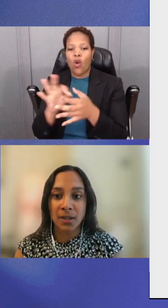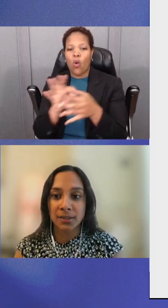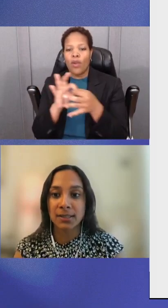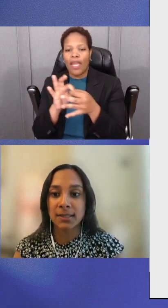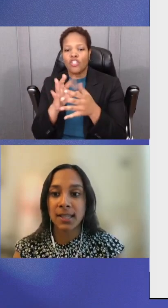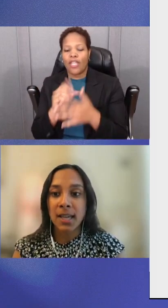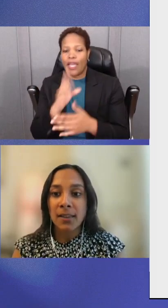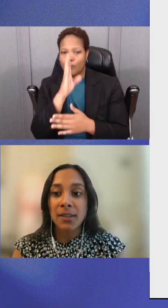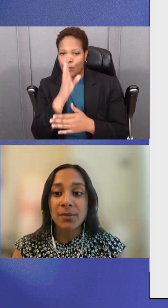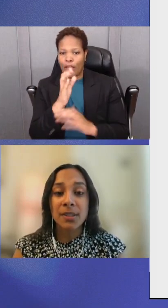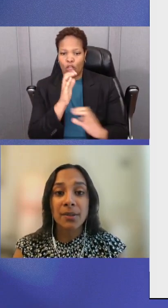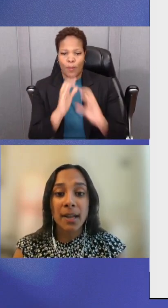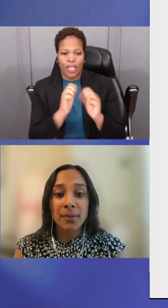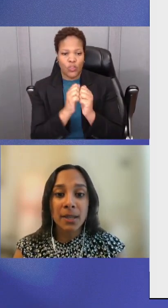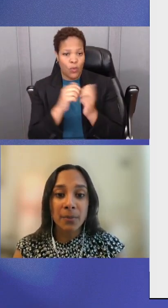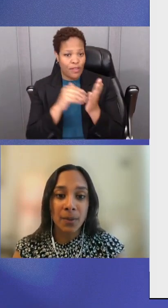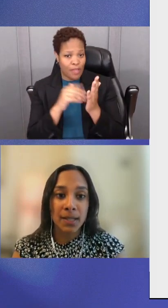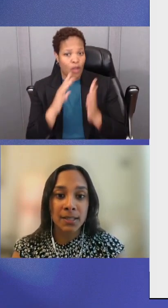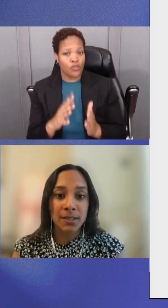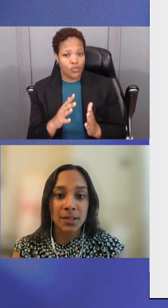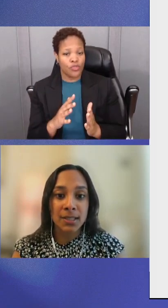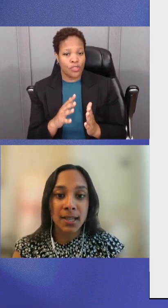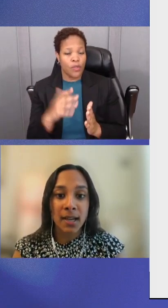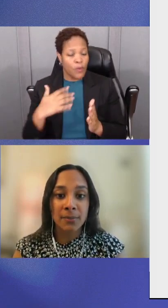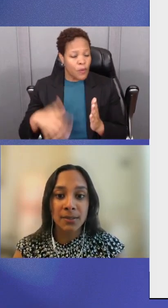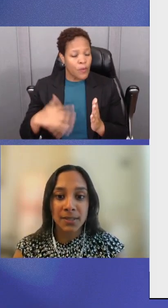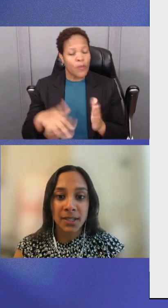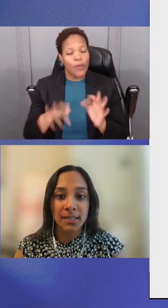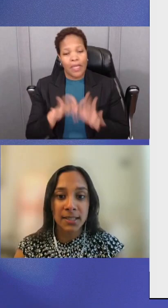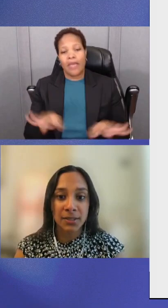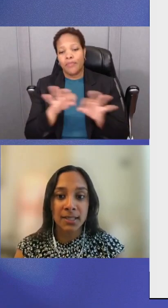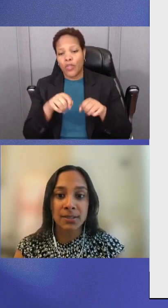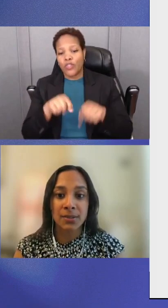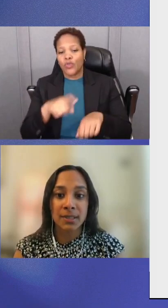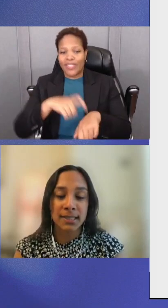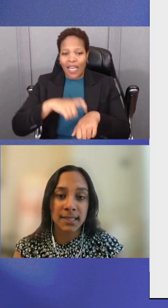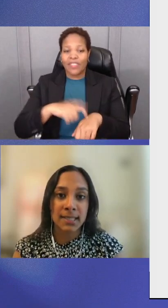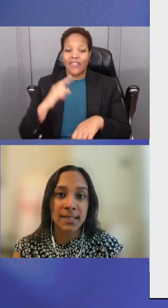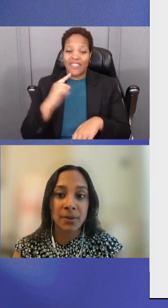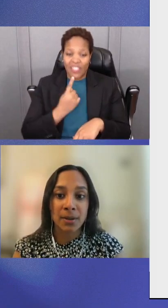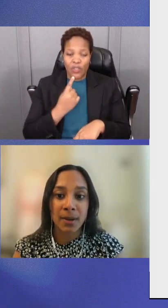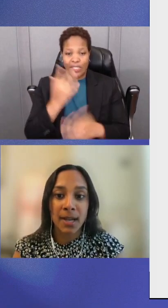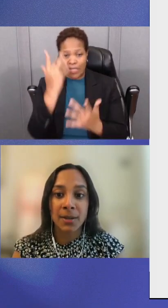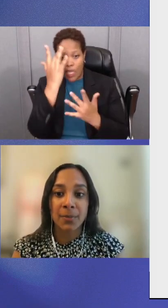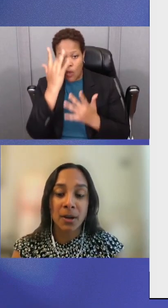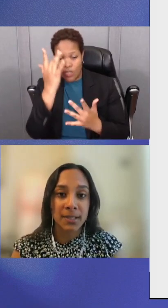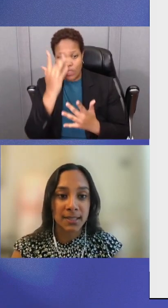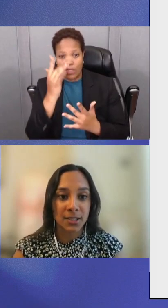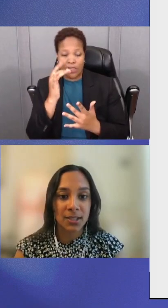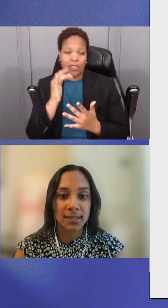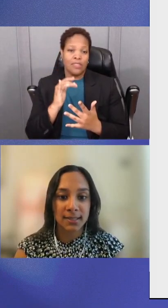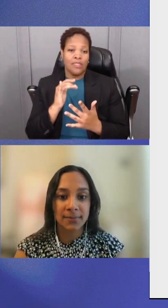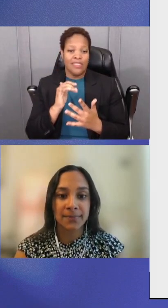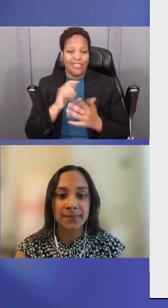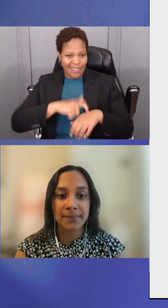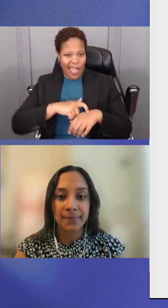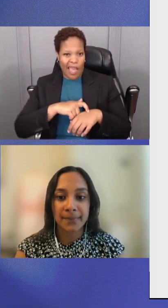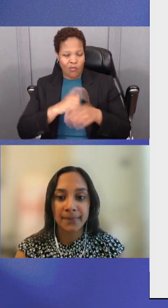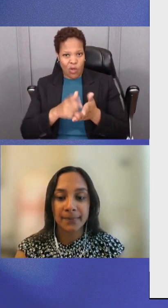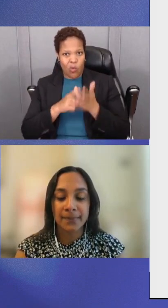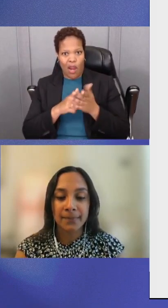their doctors. This was incredibly important during times of serious illness or disease that require prompt decisions.